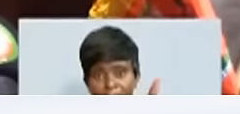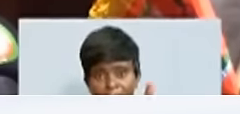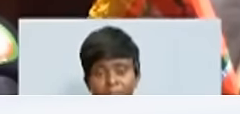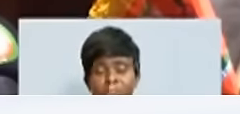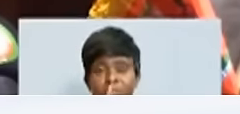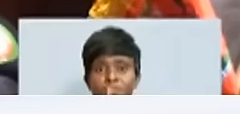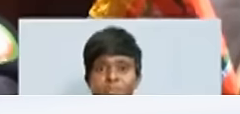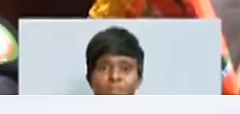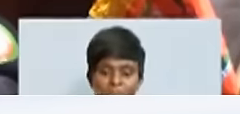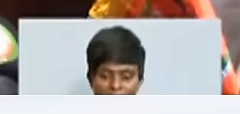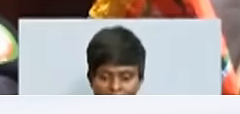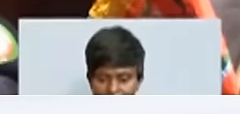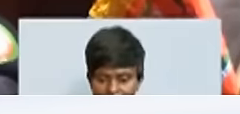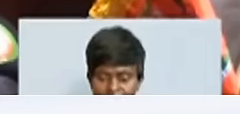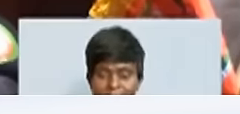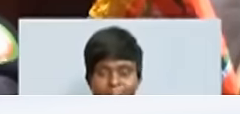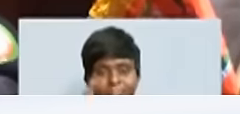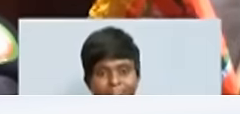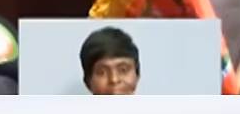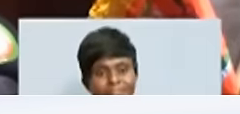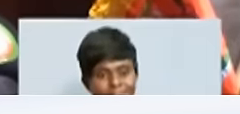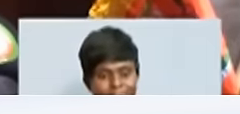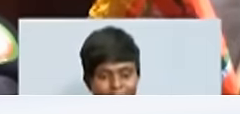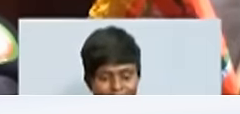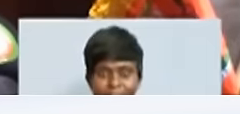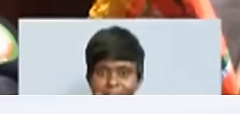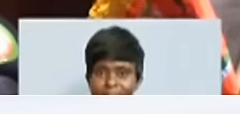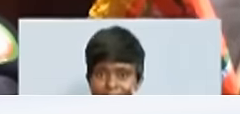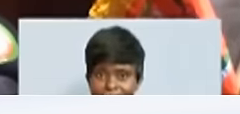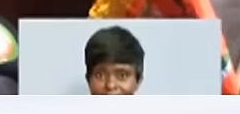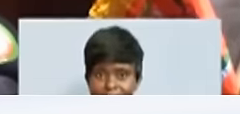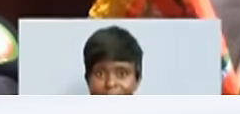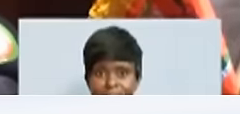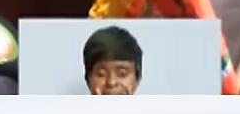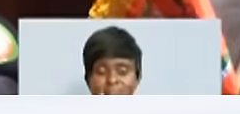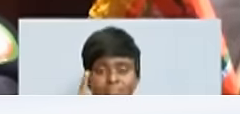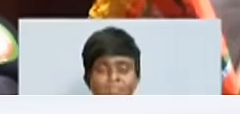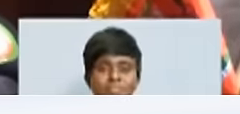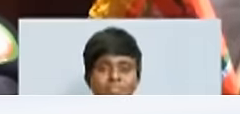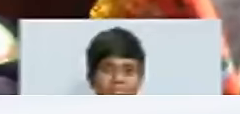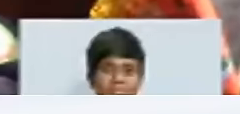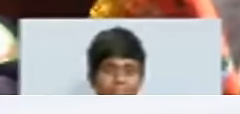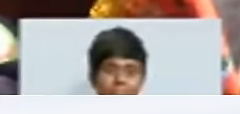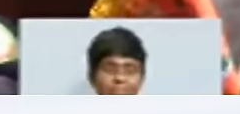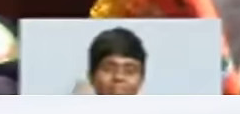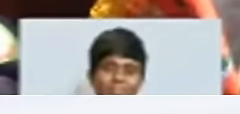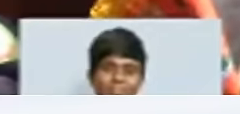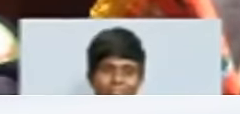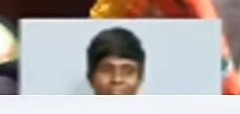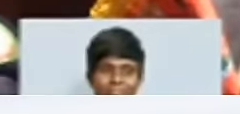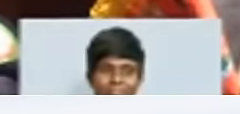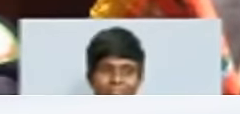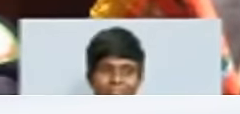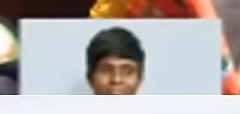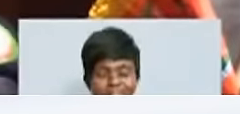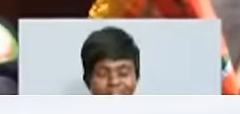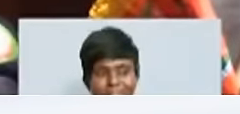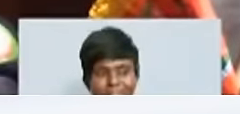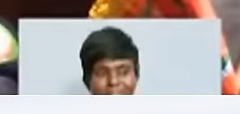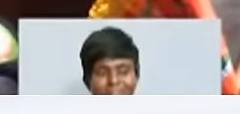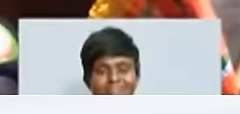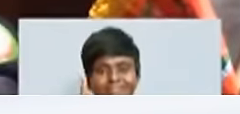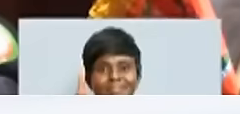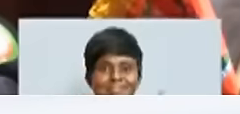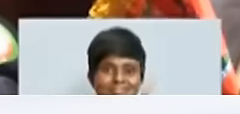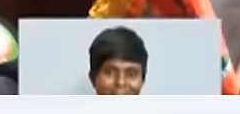Indeed, let us elect to walk this path as one Zambia, one nation,